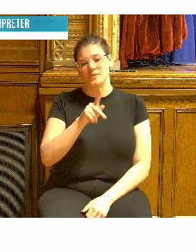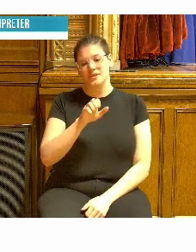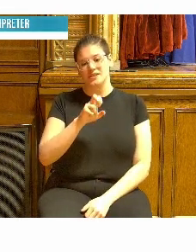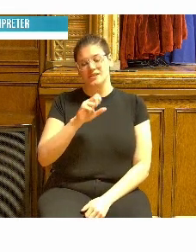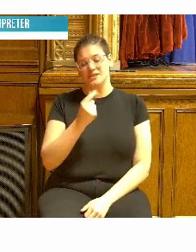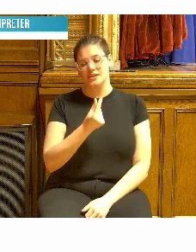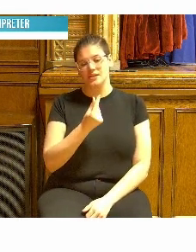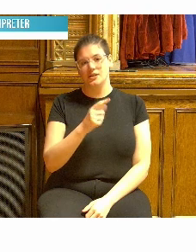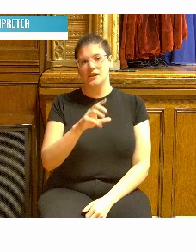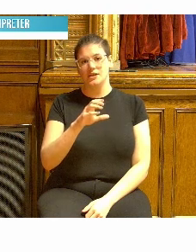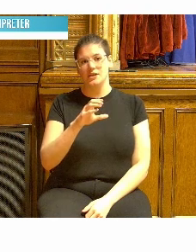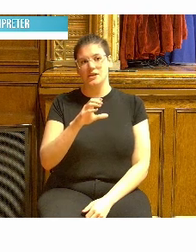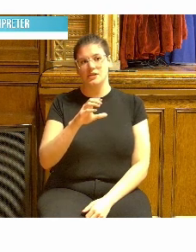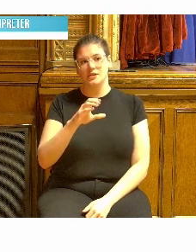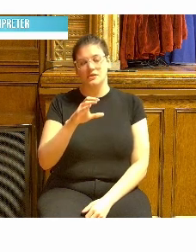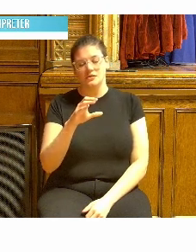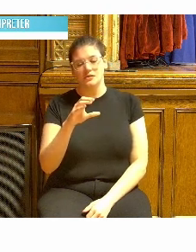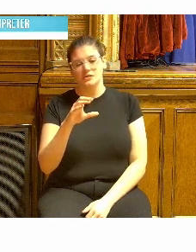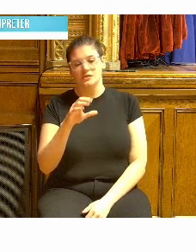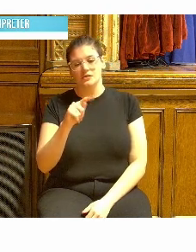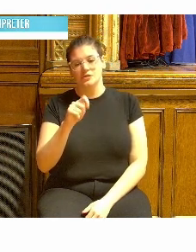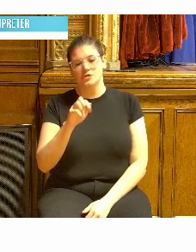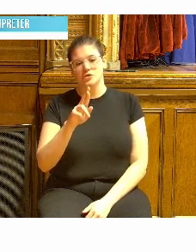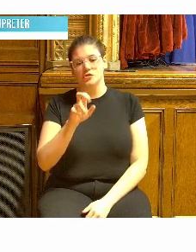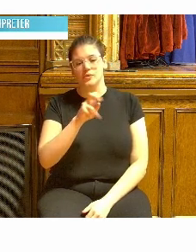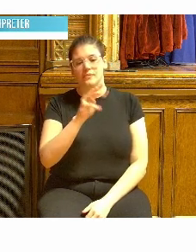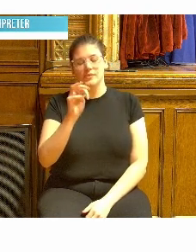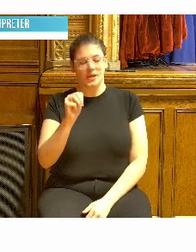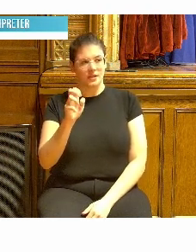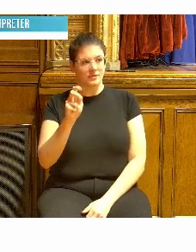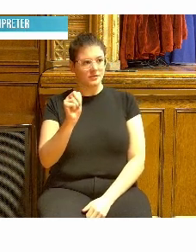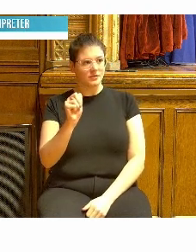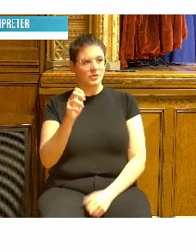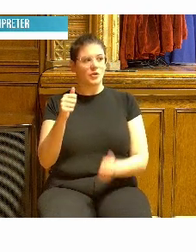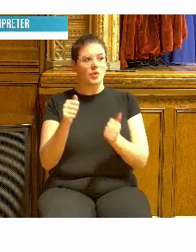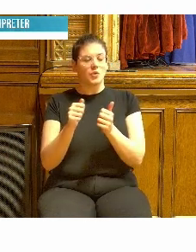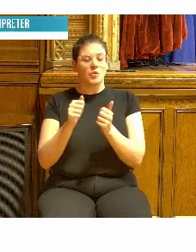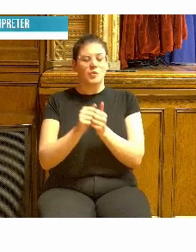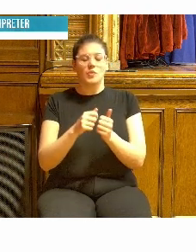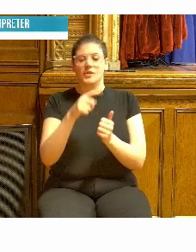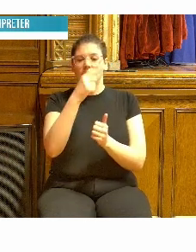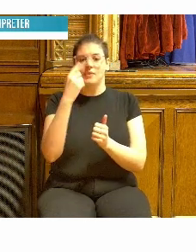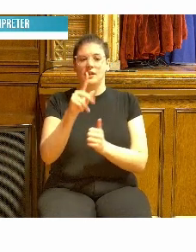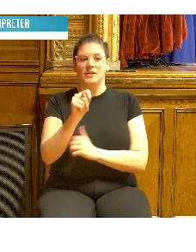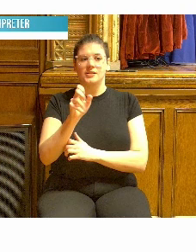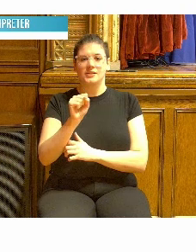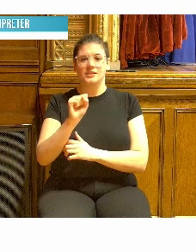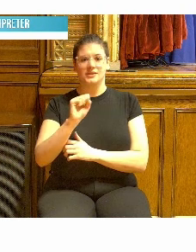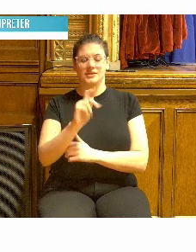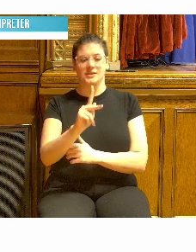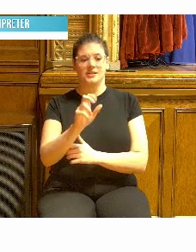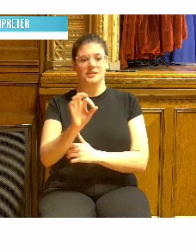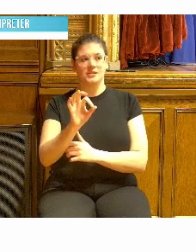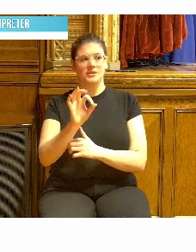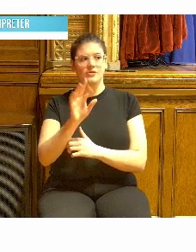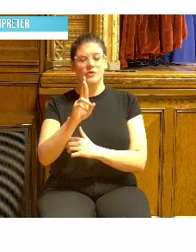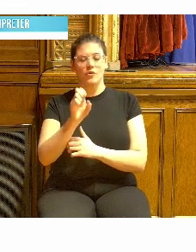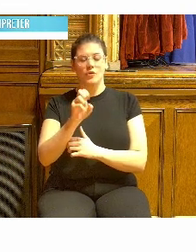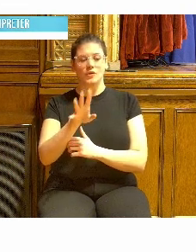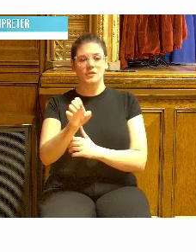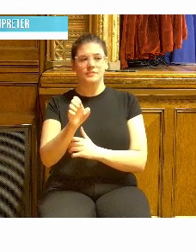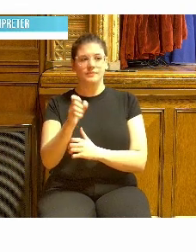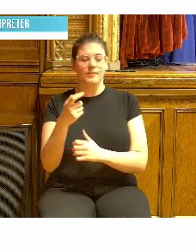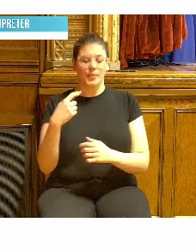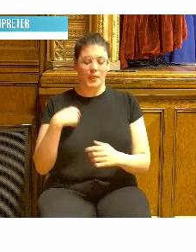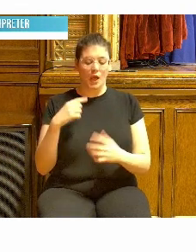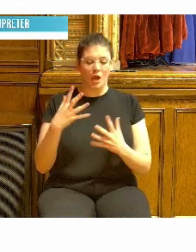Task Force. I would like to begin by reasserting, redemanding transparency by this commission.